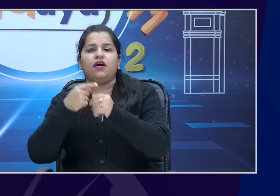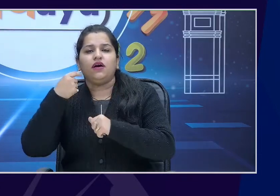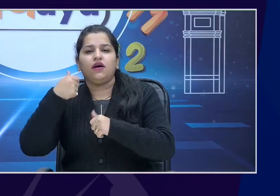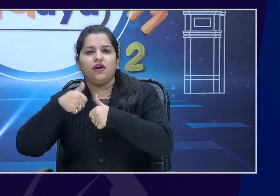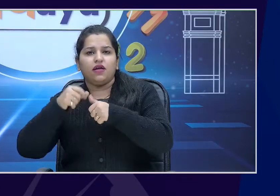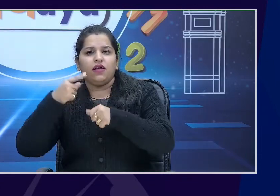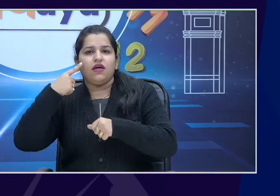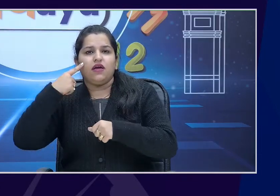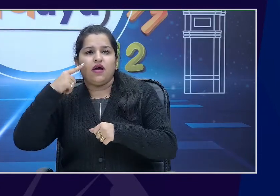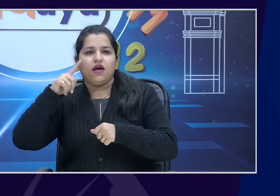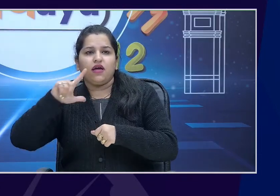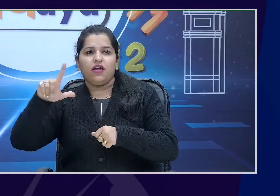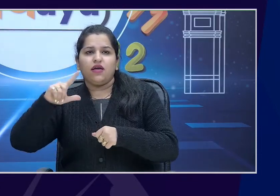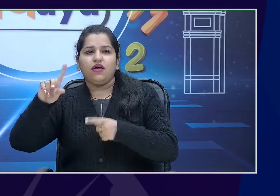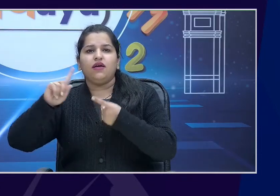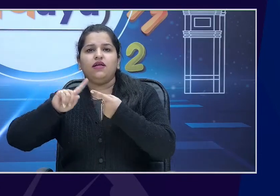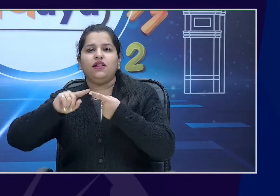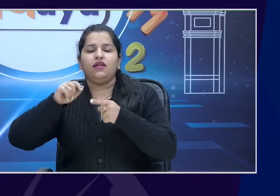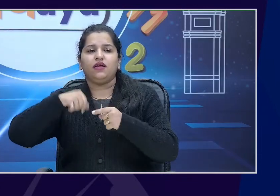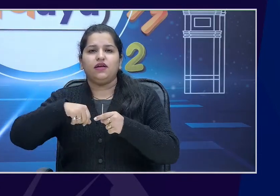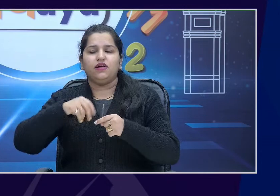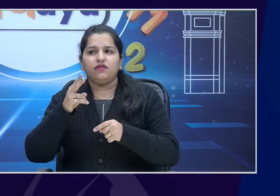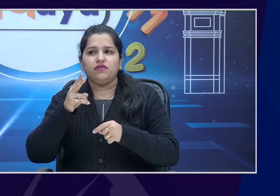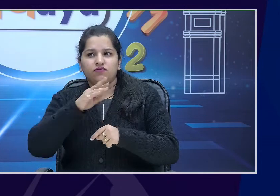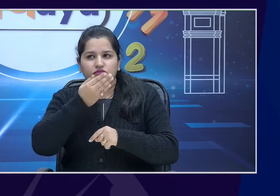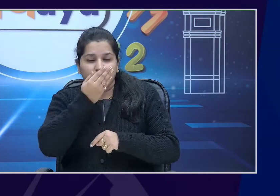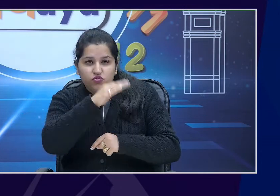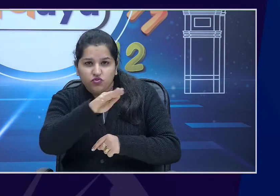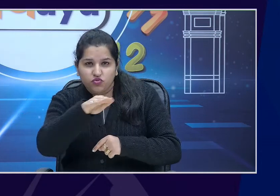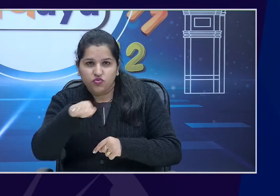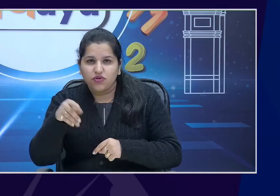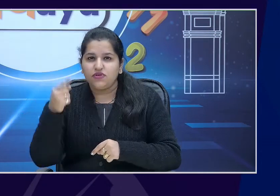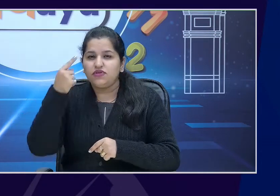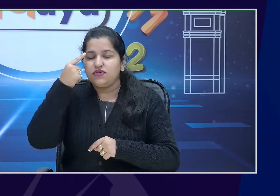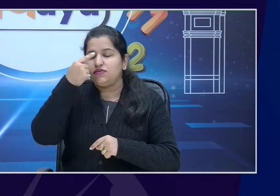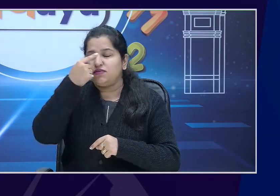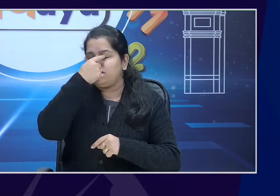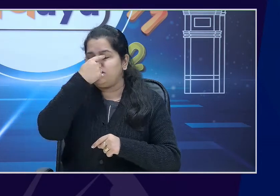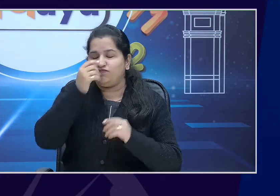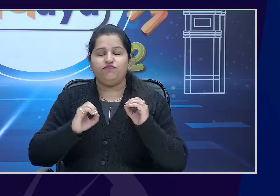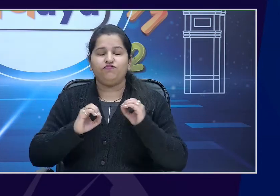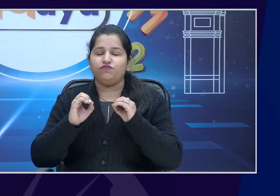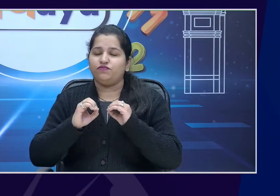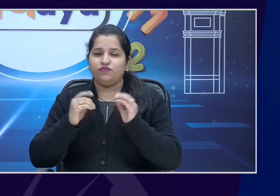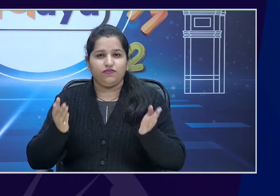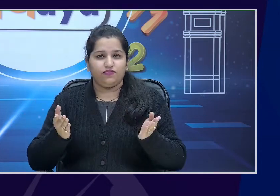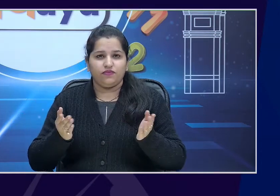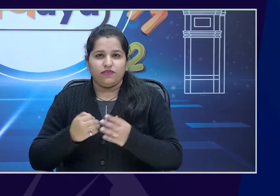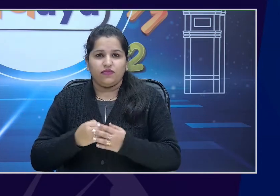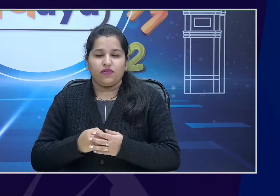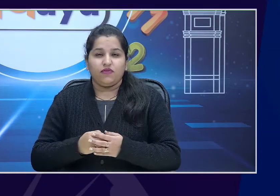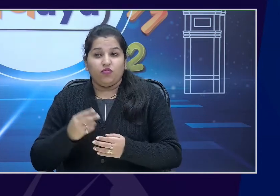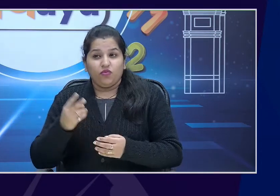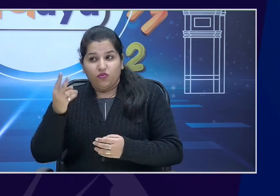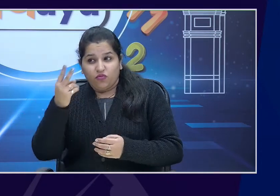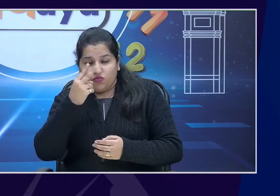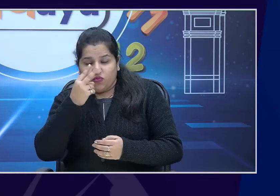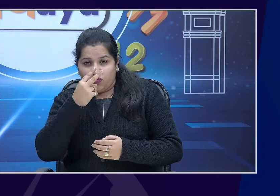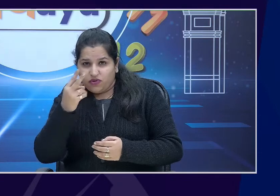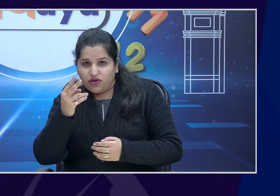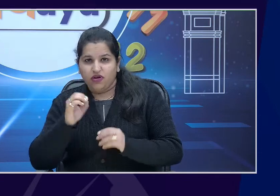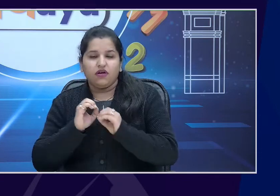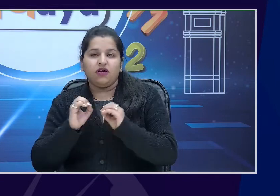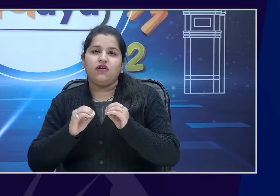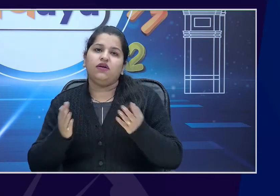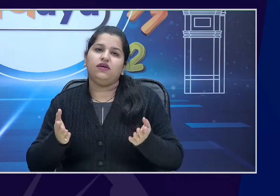with visually impaired, those who cannot see, they use something called as Braille. So there you can